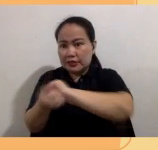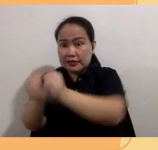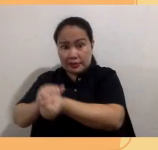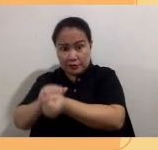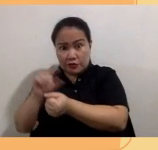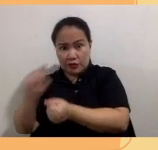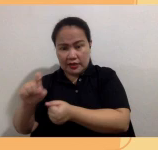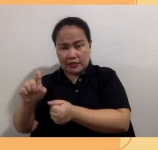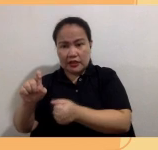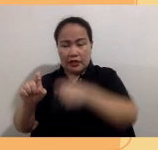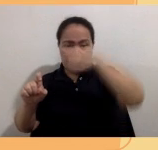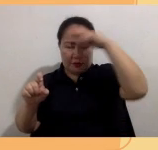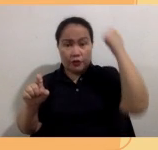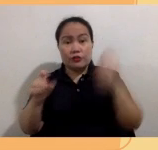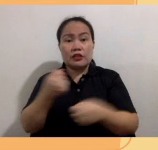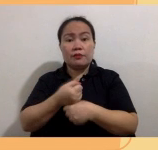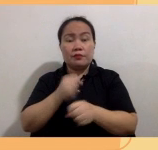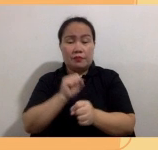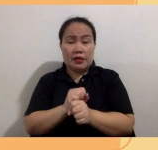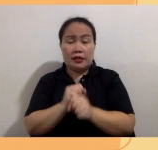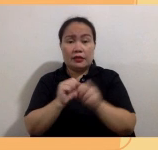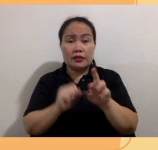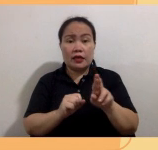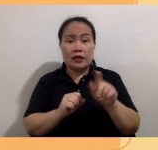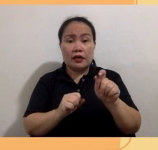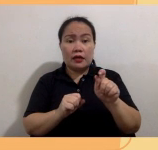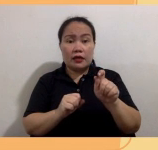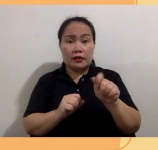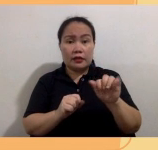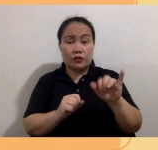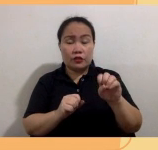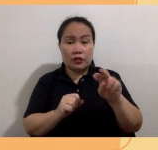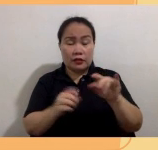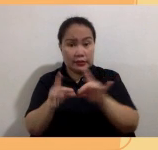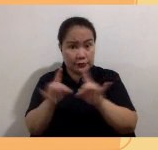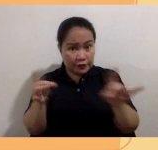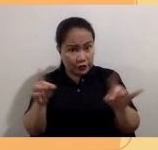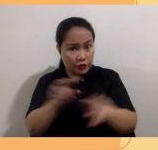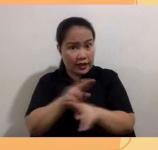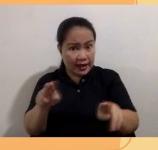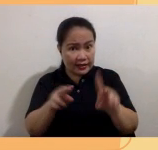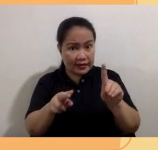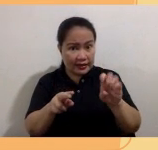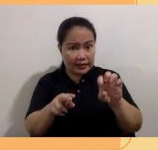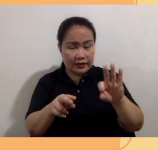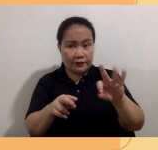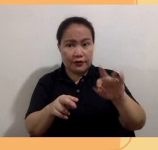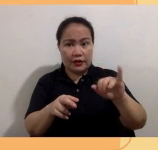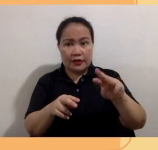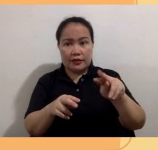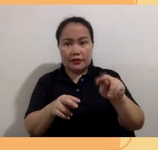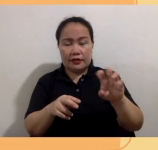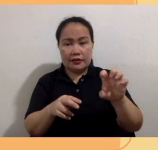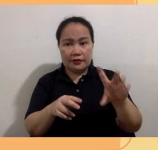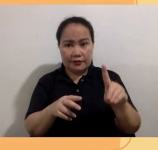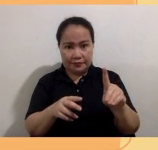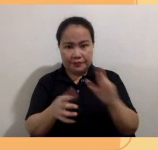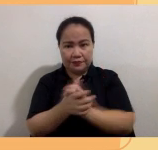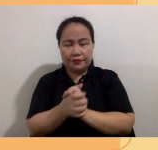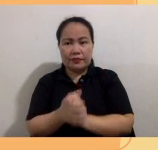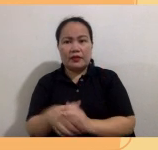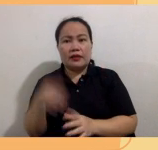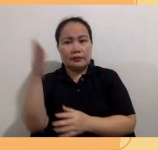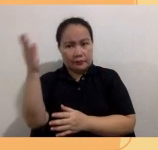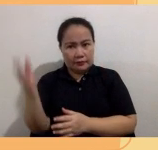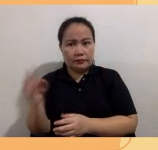kasi that will make your rational expression undefined. Another. So, I have